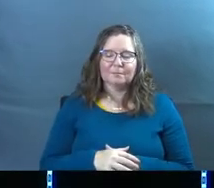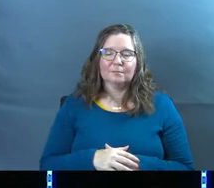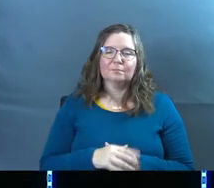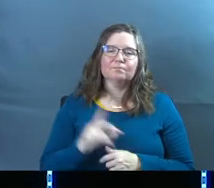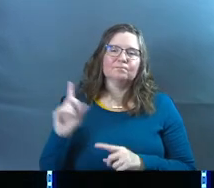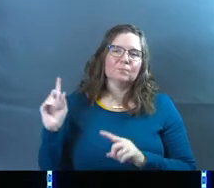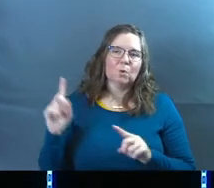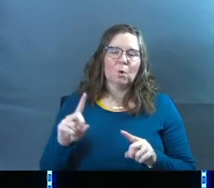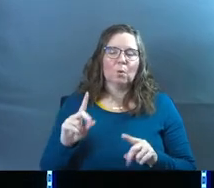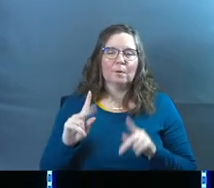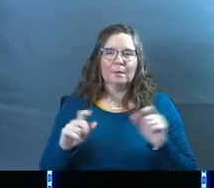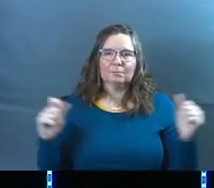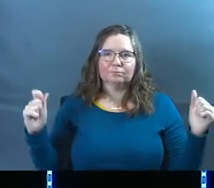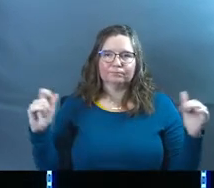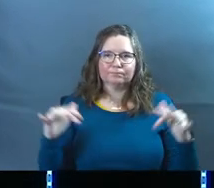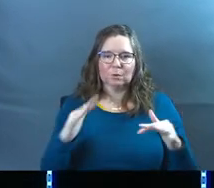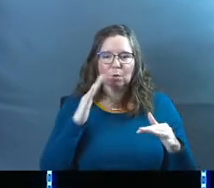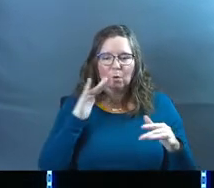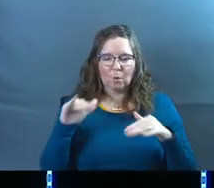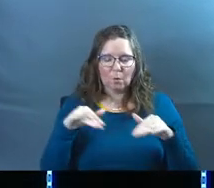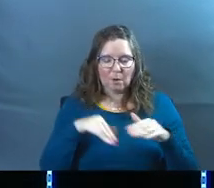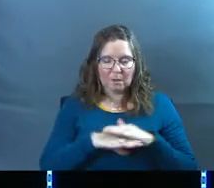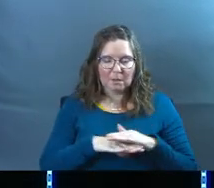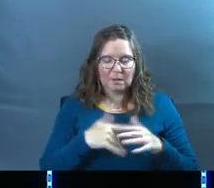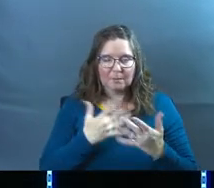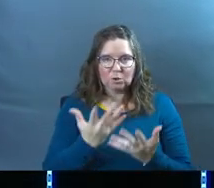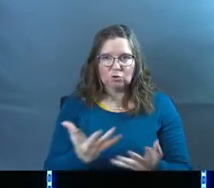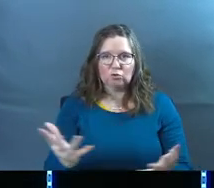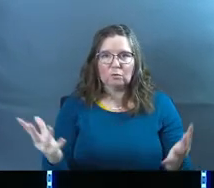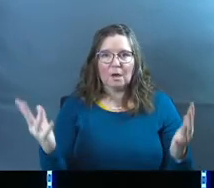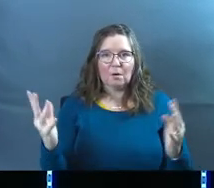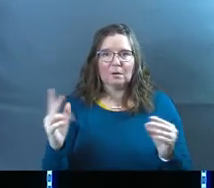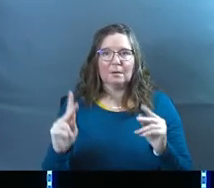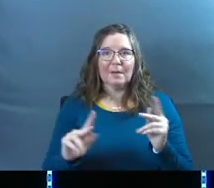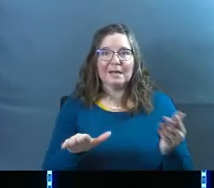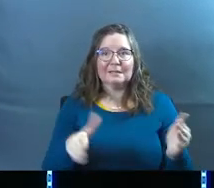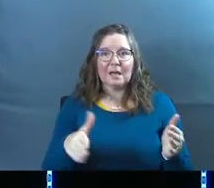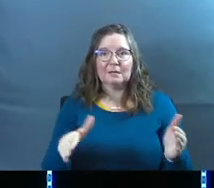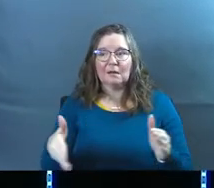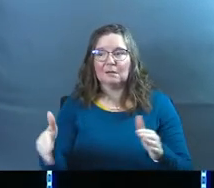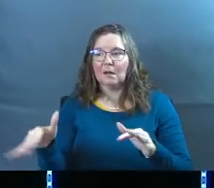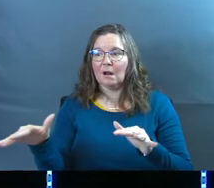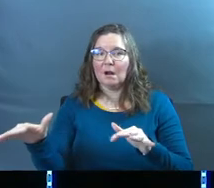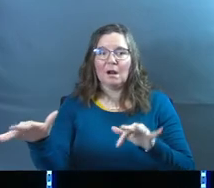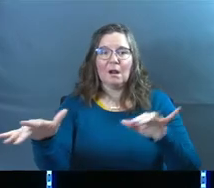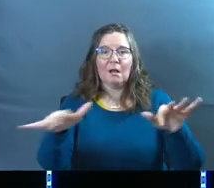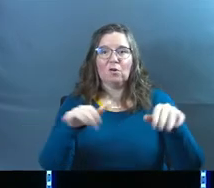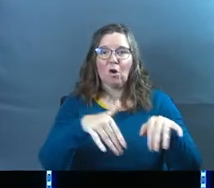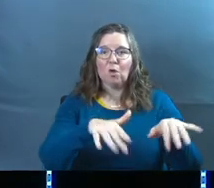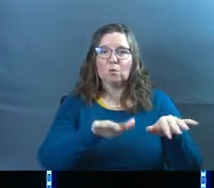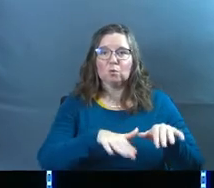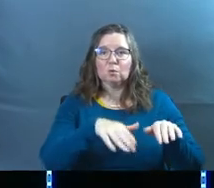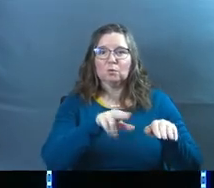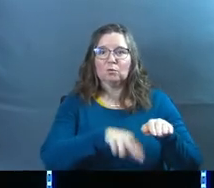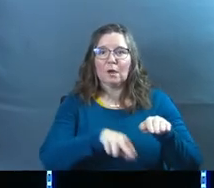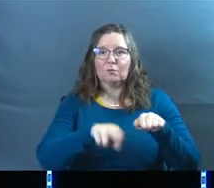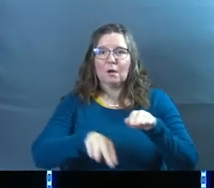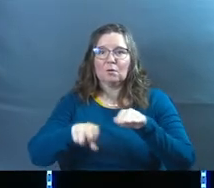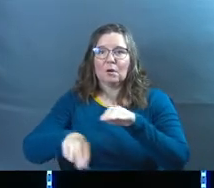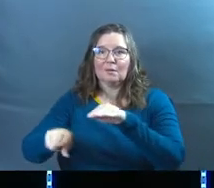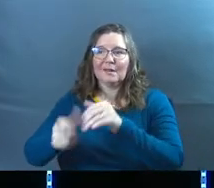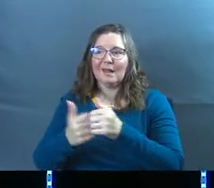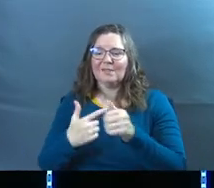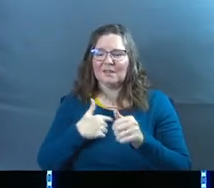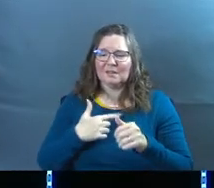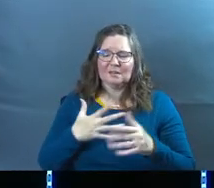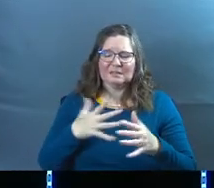You're at a cemetery with people and you know that they're going to walk in there and they're going to be surrounded by death. And all the tombstones and everything is